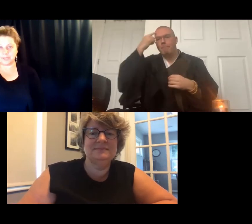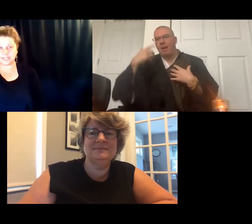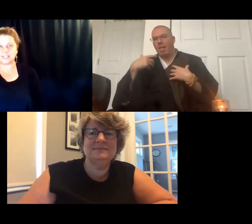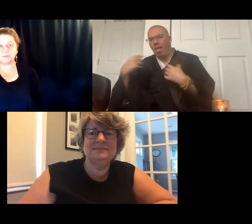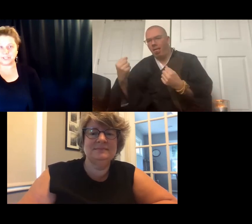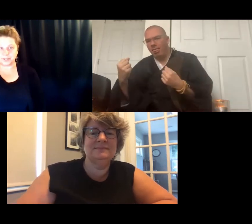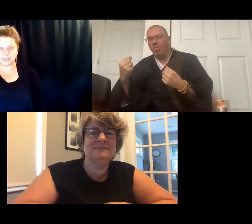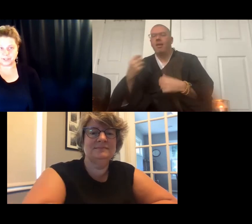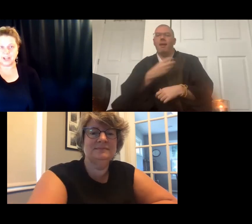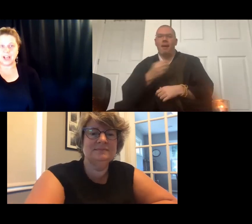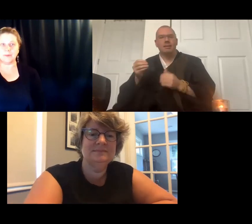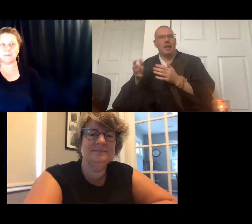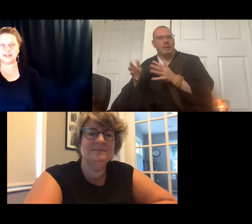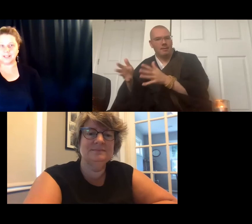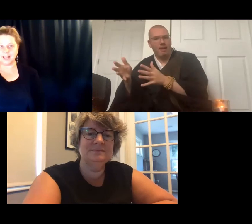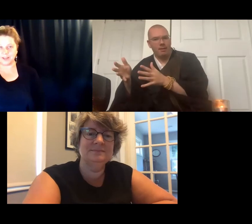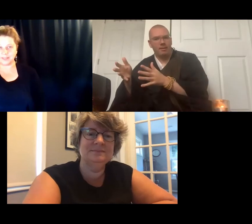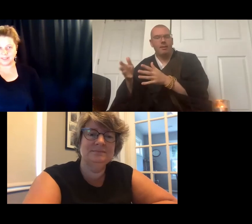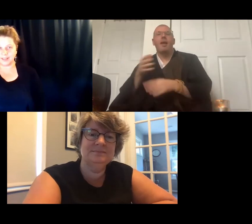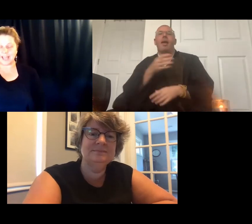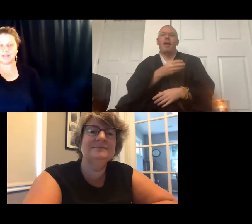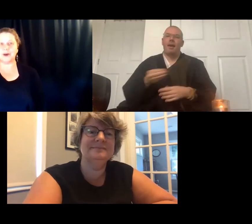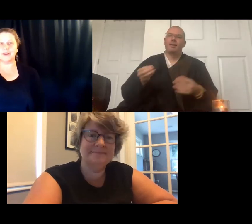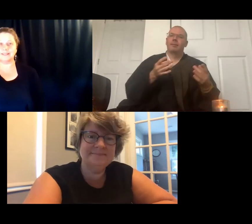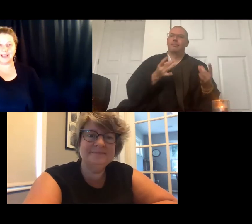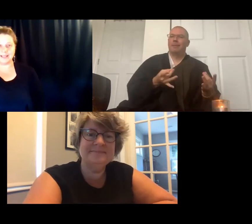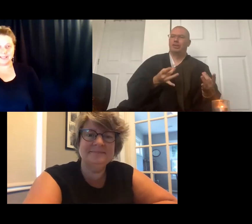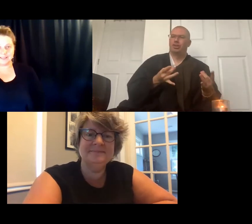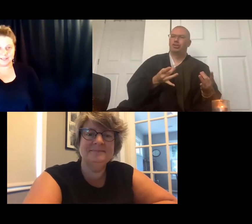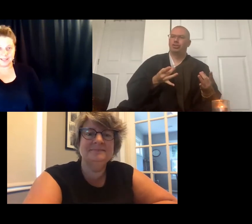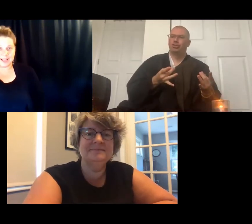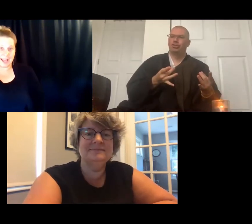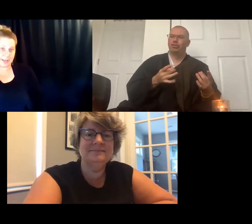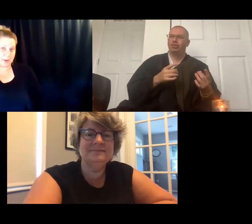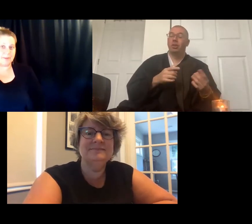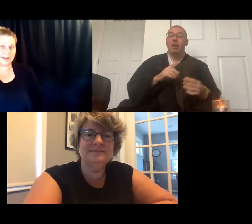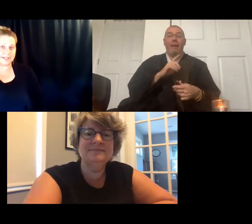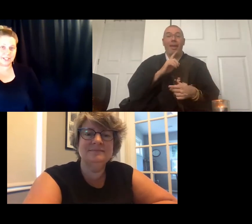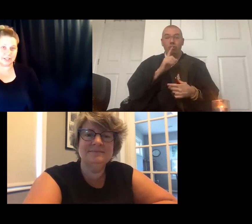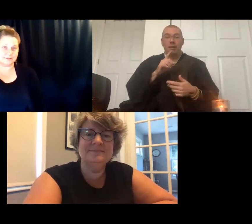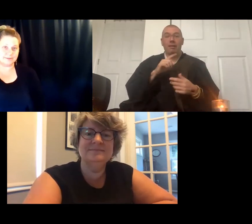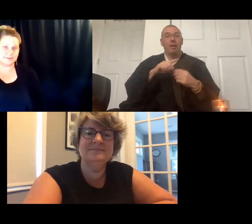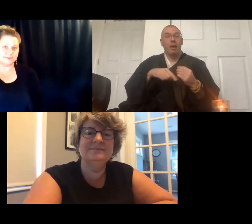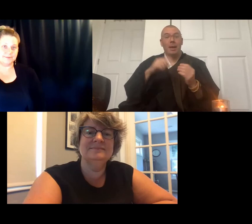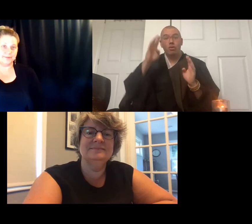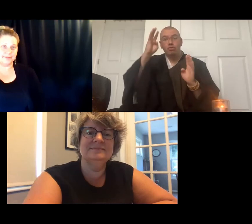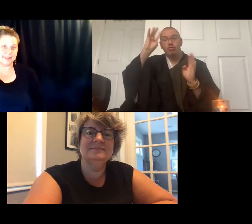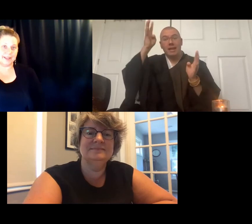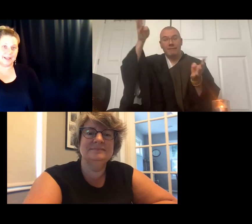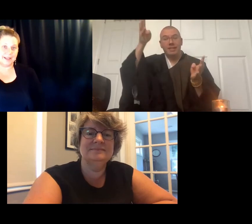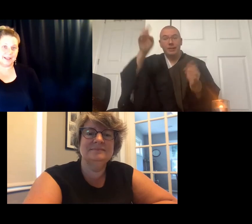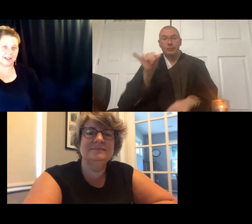I did some research about mental health and about anxiety and about meditation.